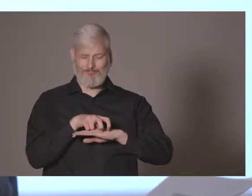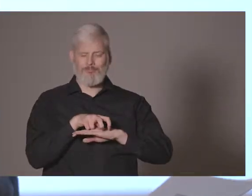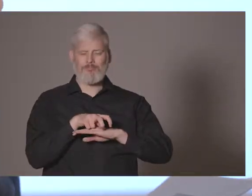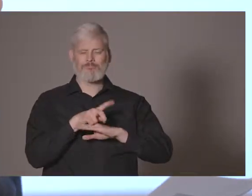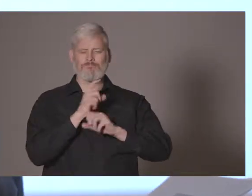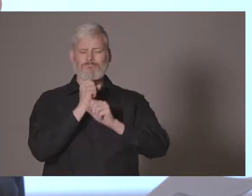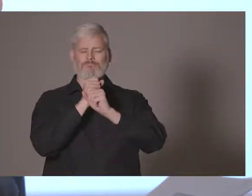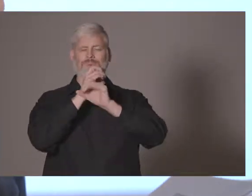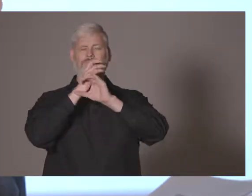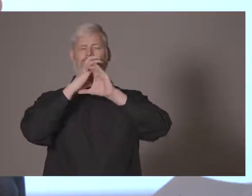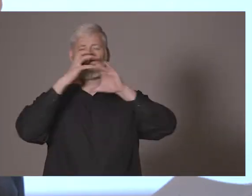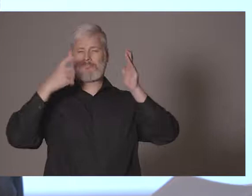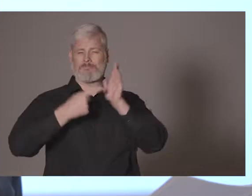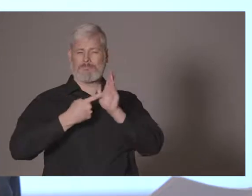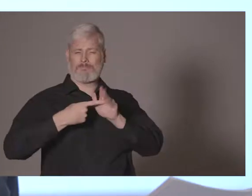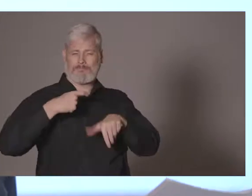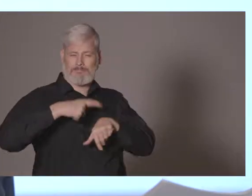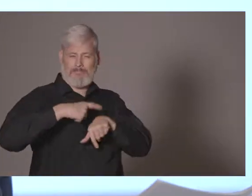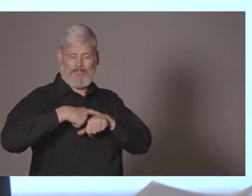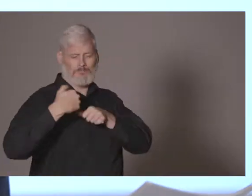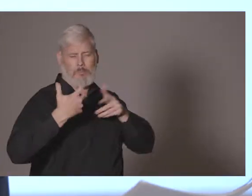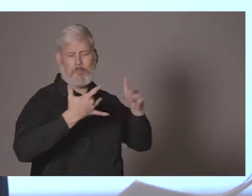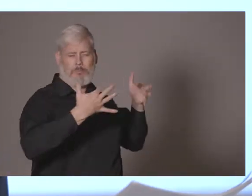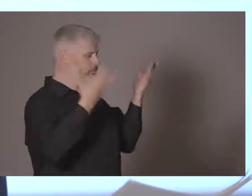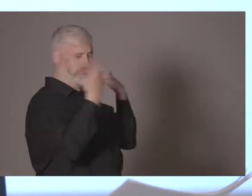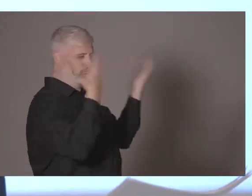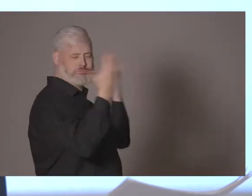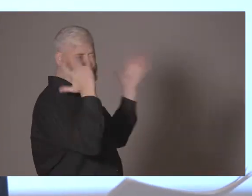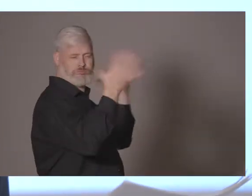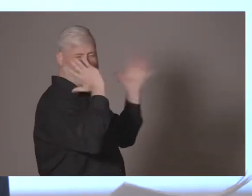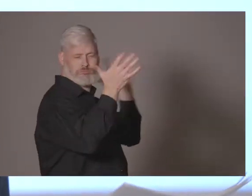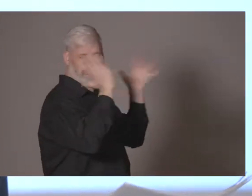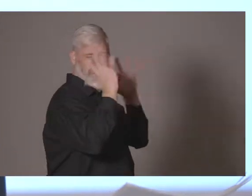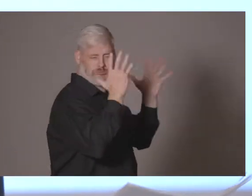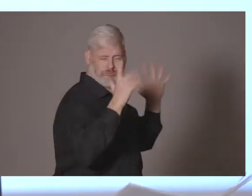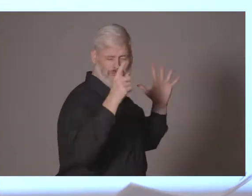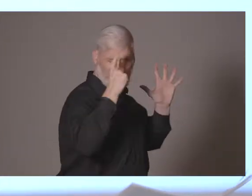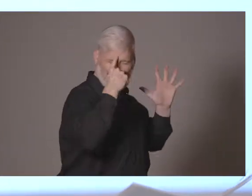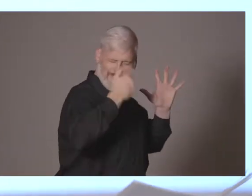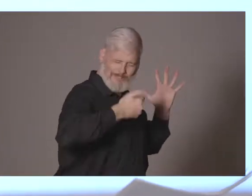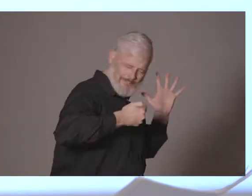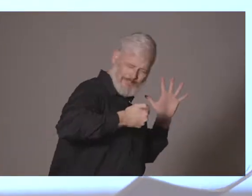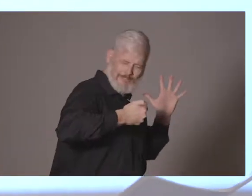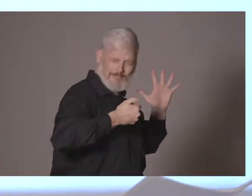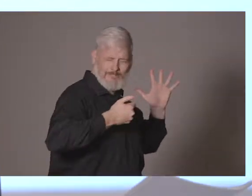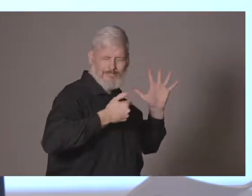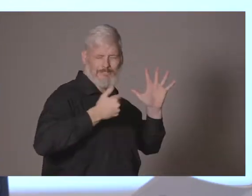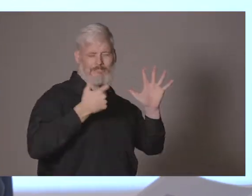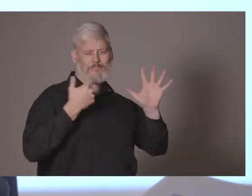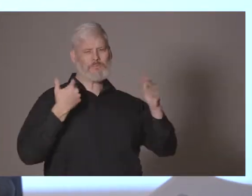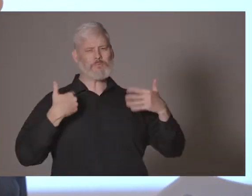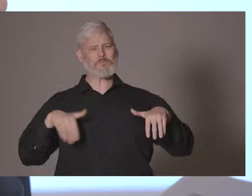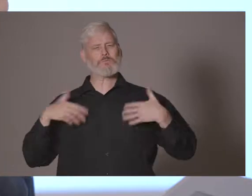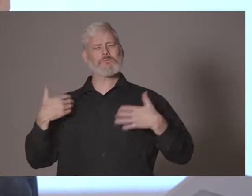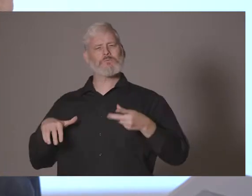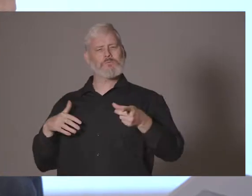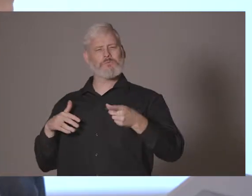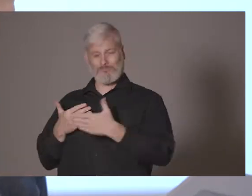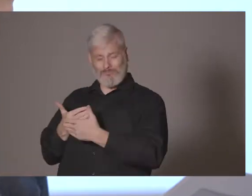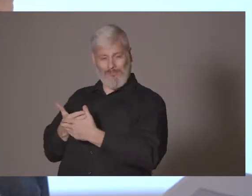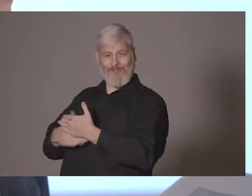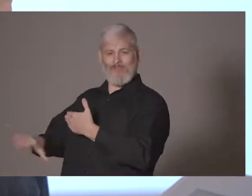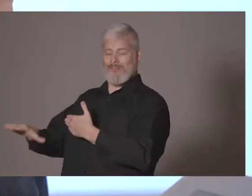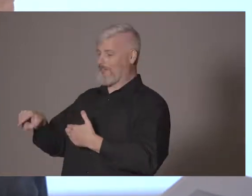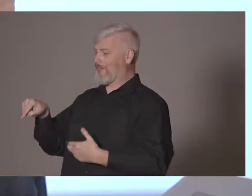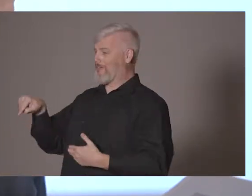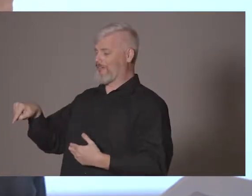That waking up to life is what we were born for. As many times as I forget, catch myself charging forward without even